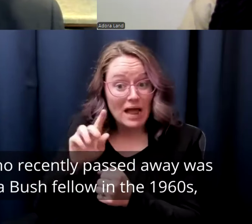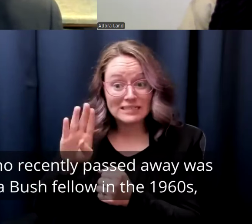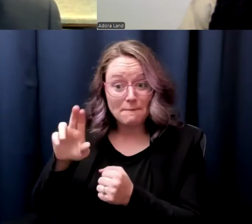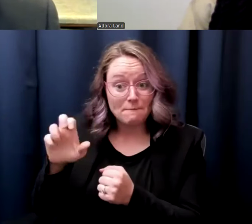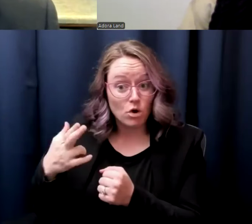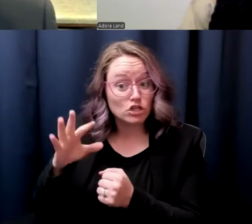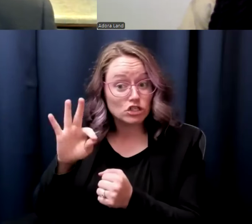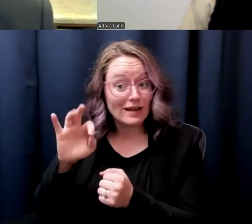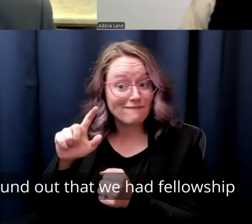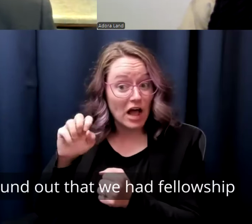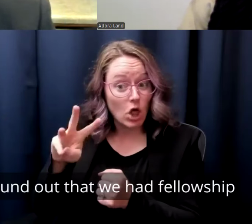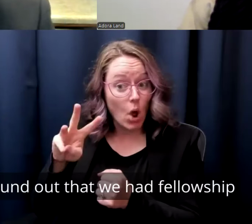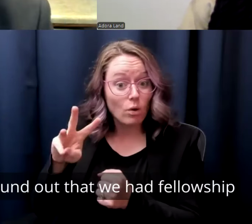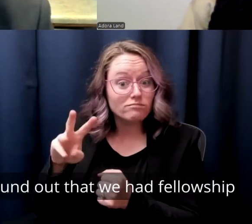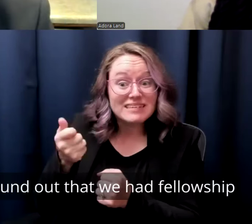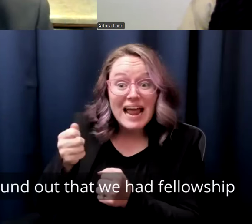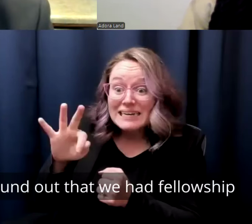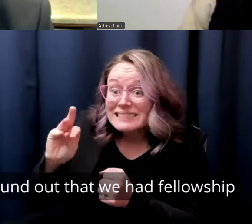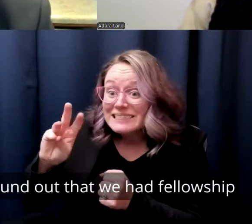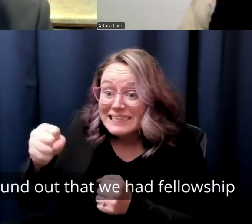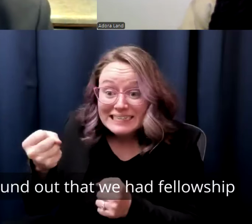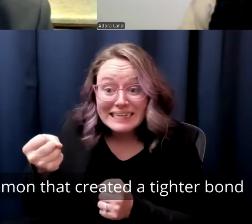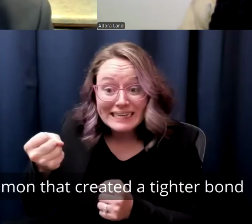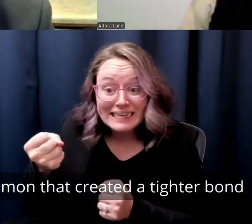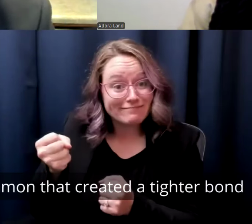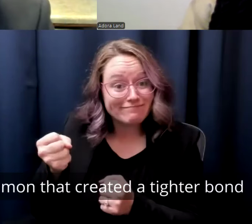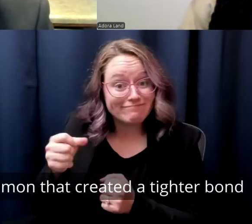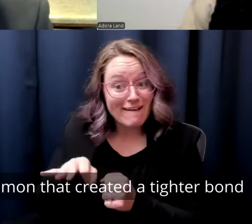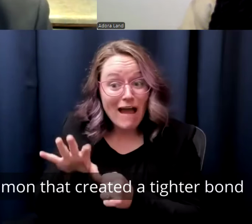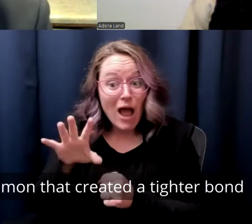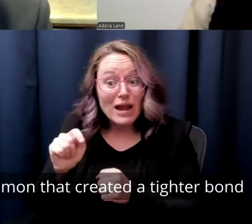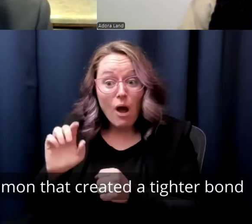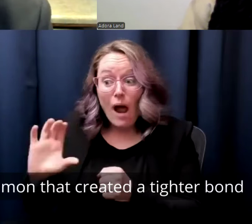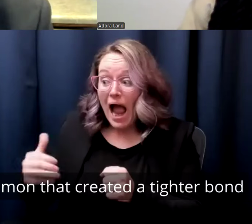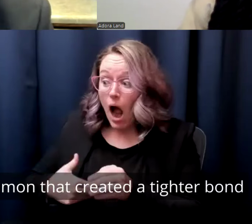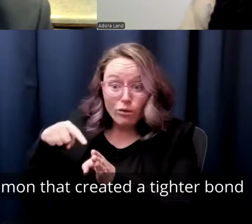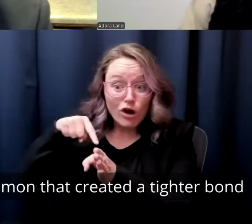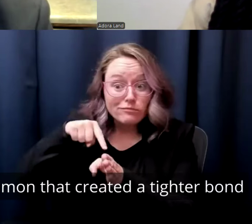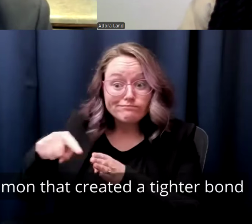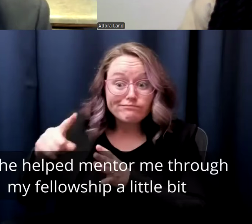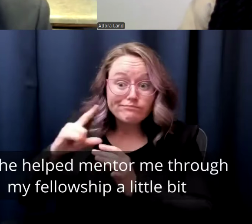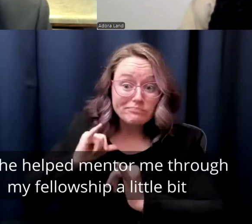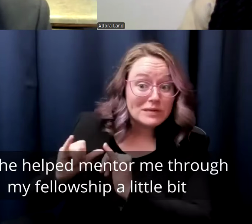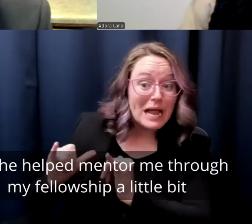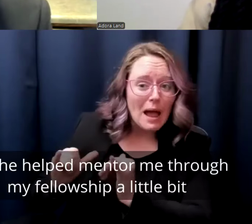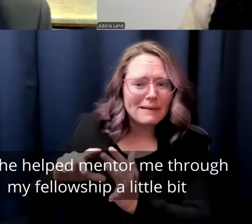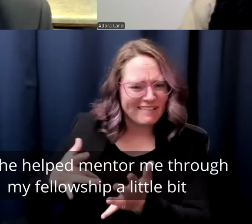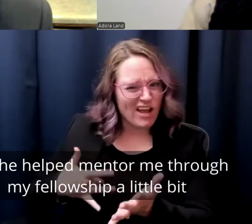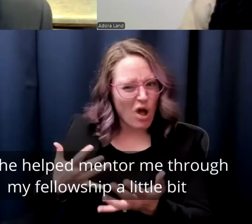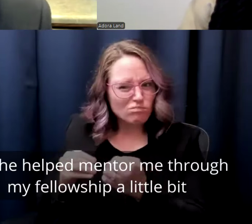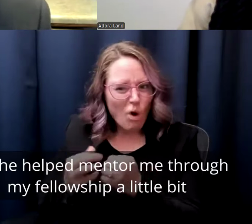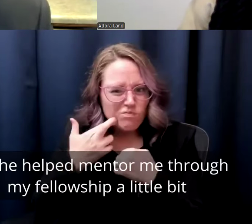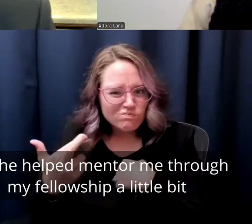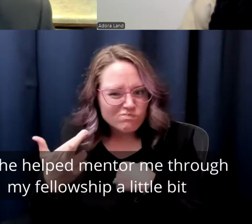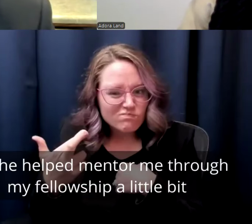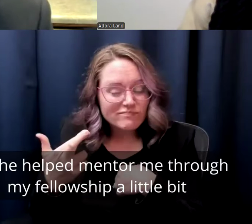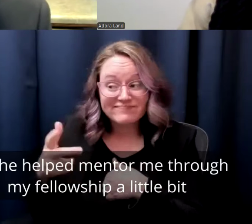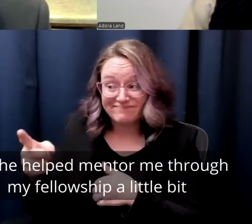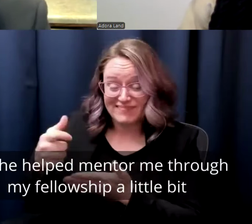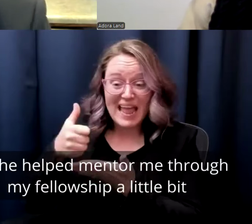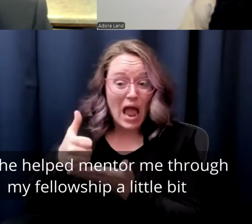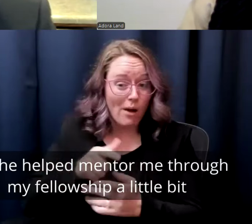1960s. We found out that we had fellowship in common. That created a tighter bond, and he helped mentor me through